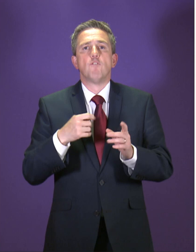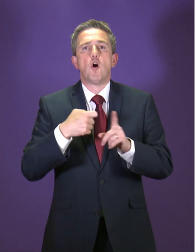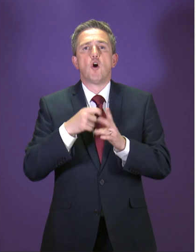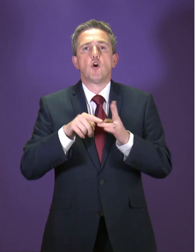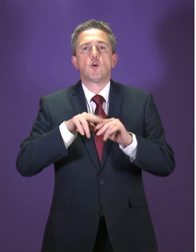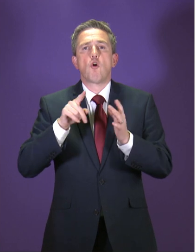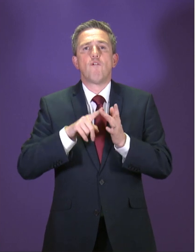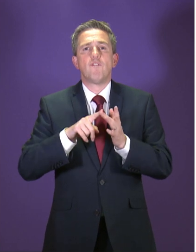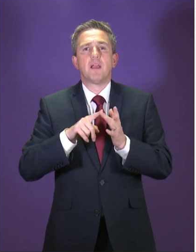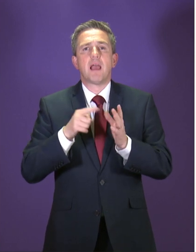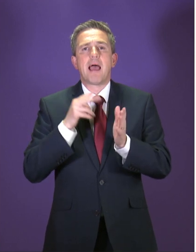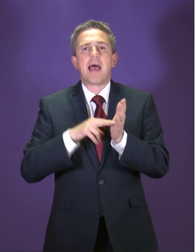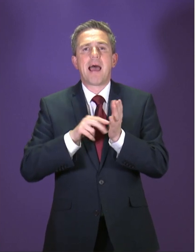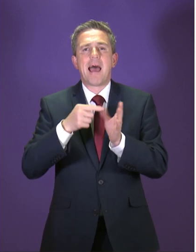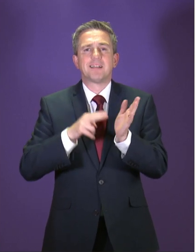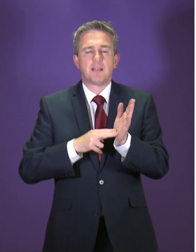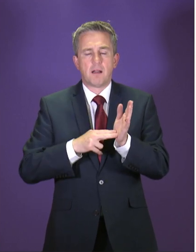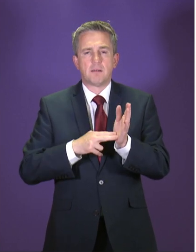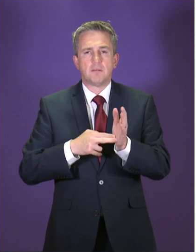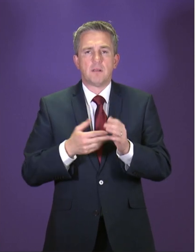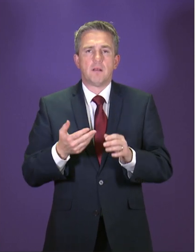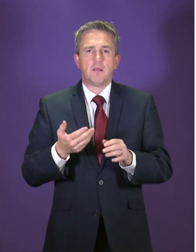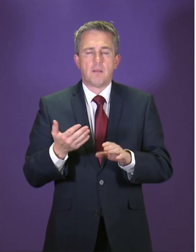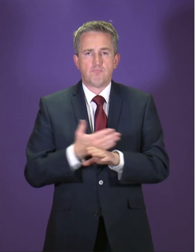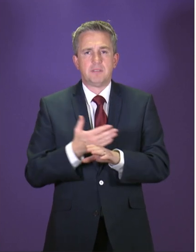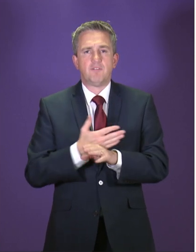former UN Secretary General.